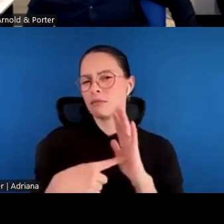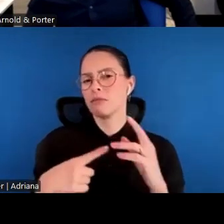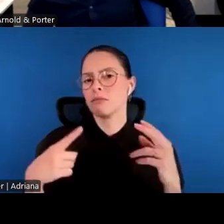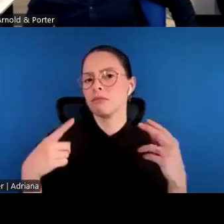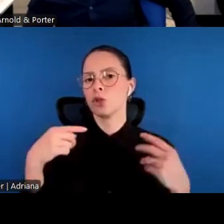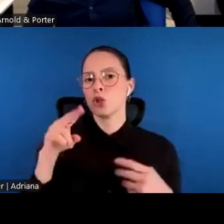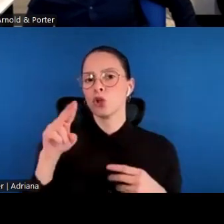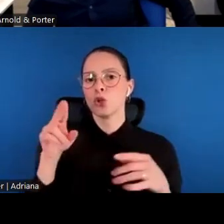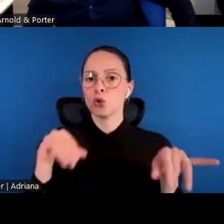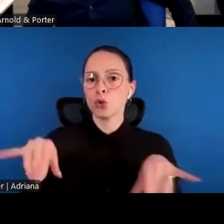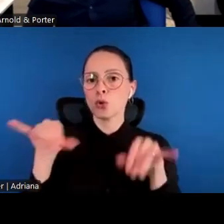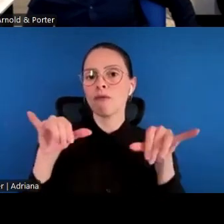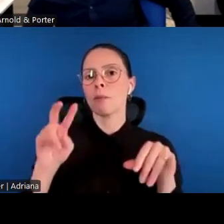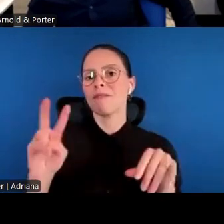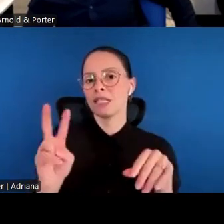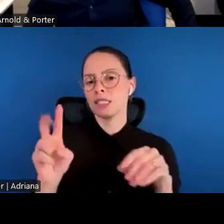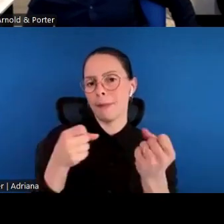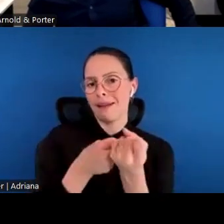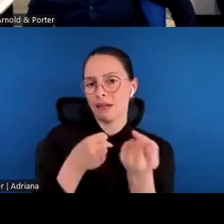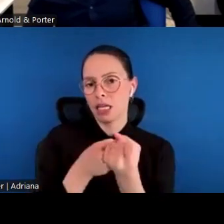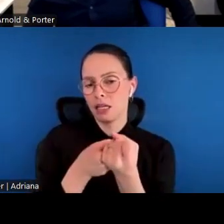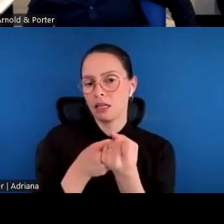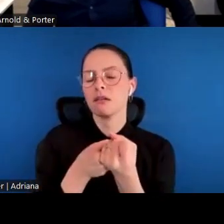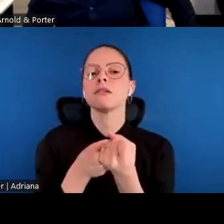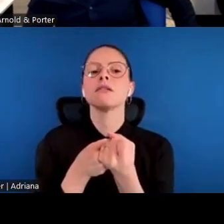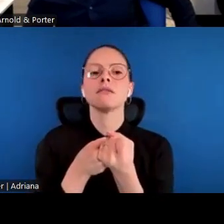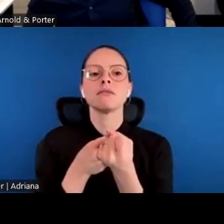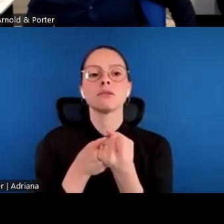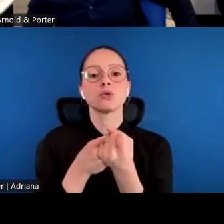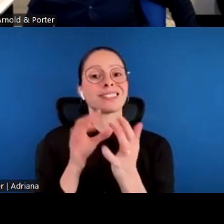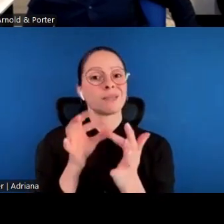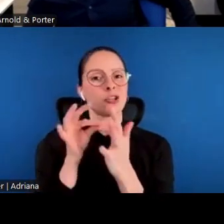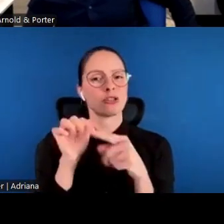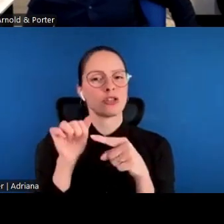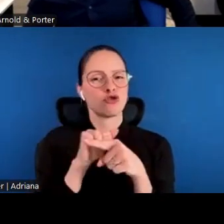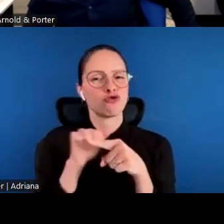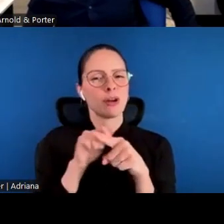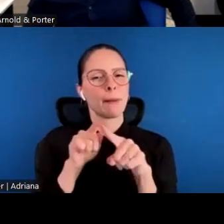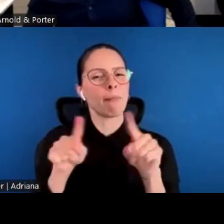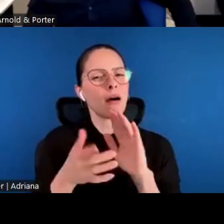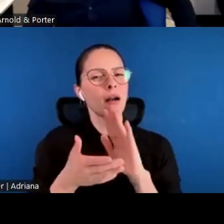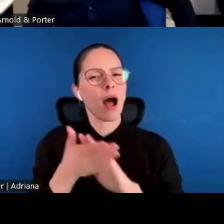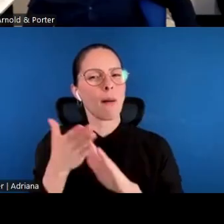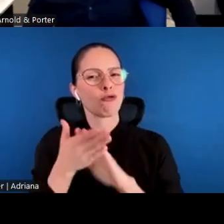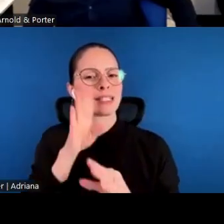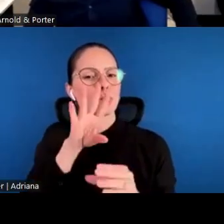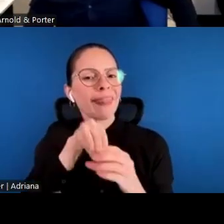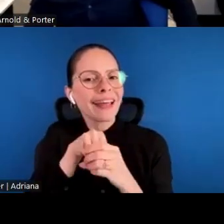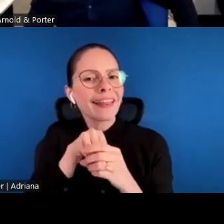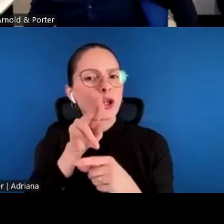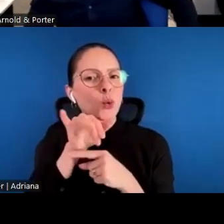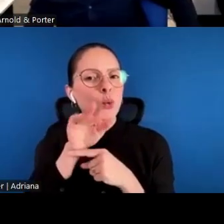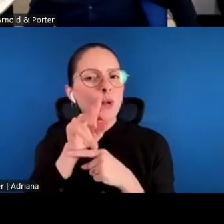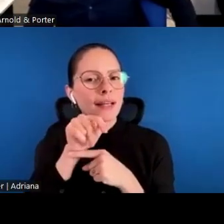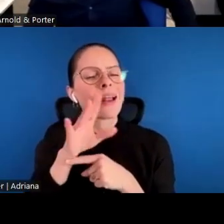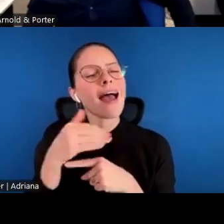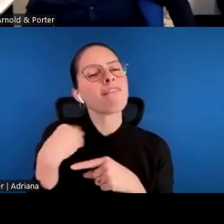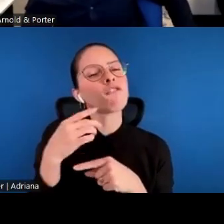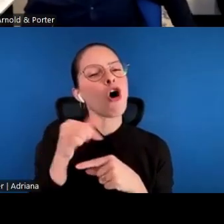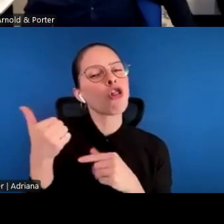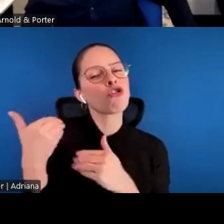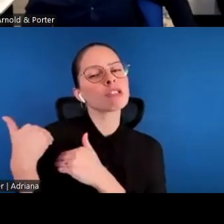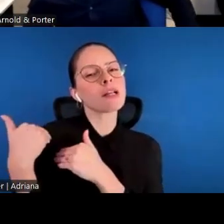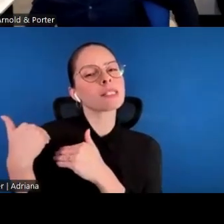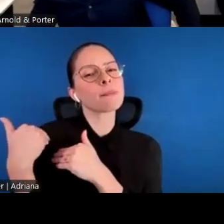advocate who is specially trained, but operates within that unit, has other responsibilities, but